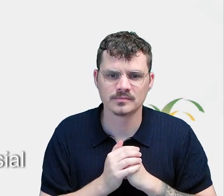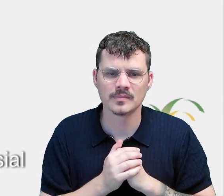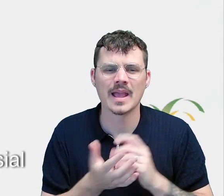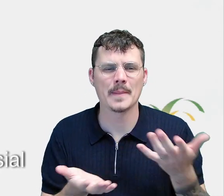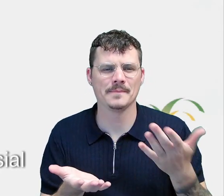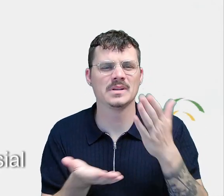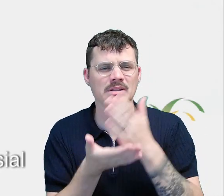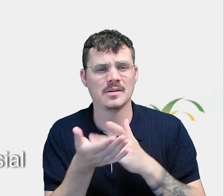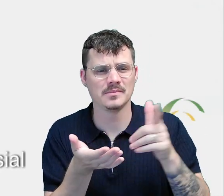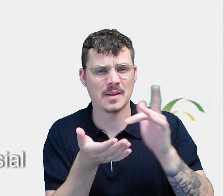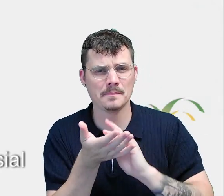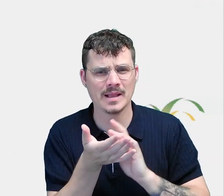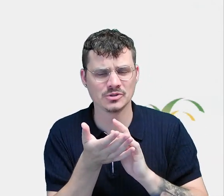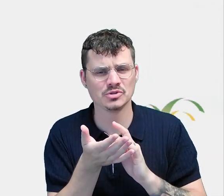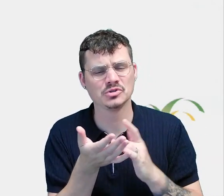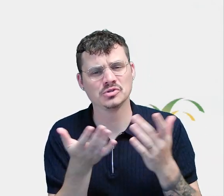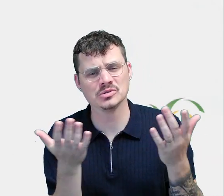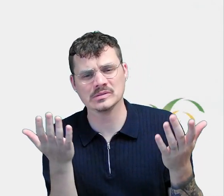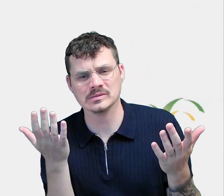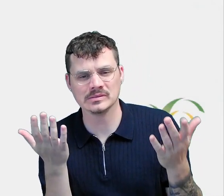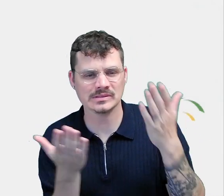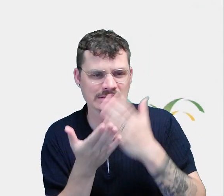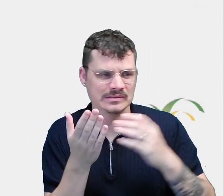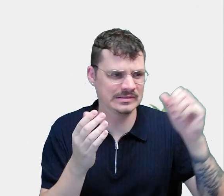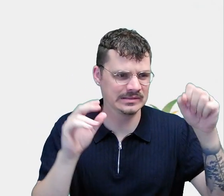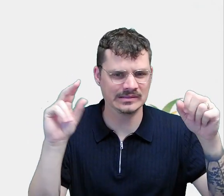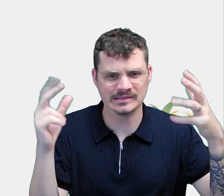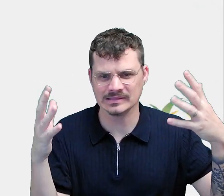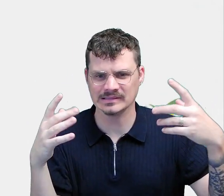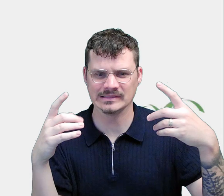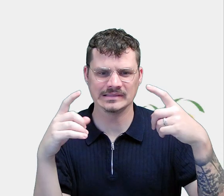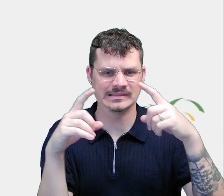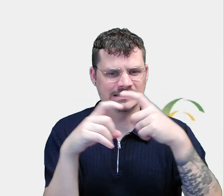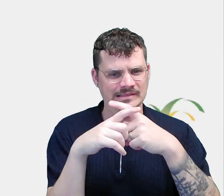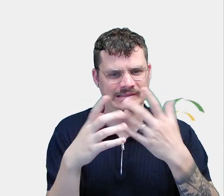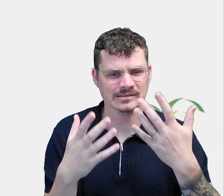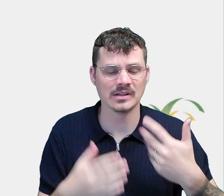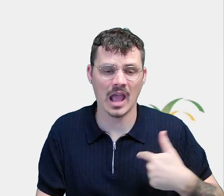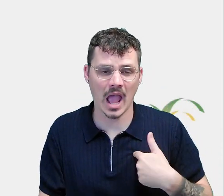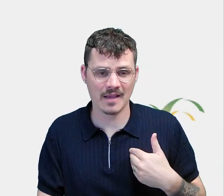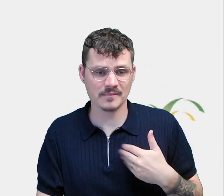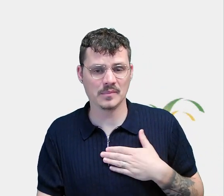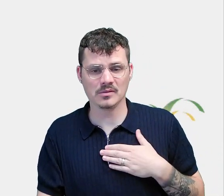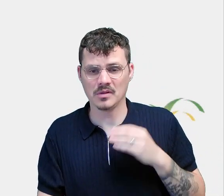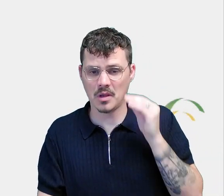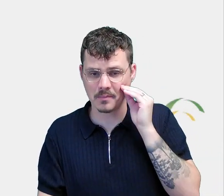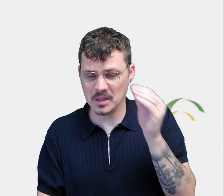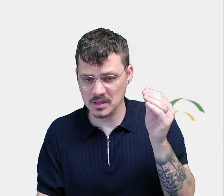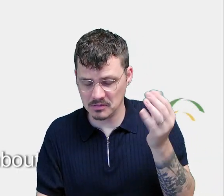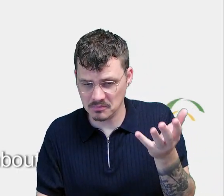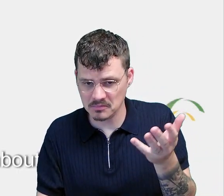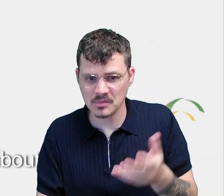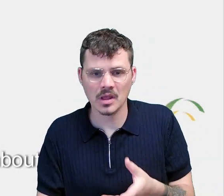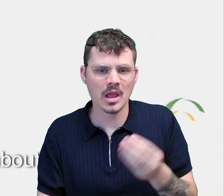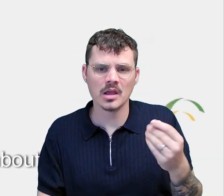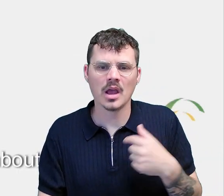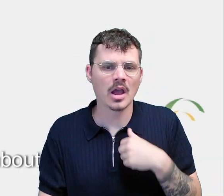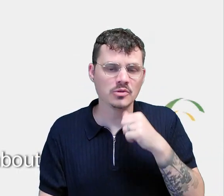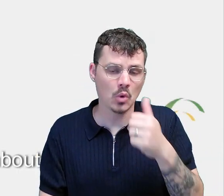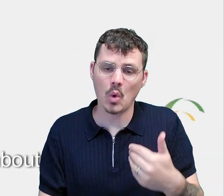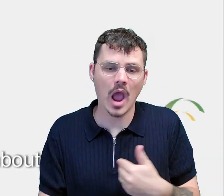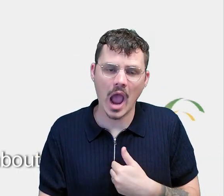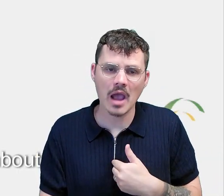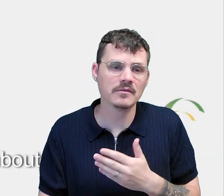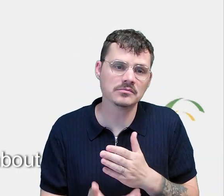And then we've got some controversial medicines. I have opinions, and of course I don't have